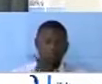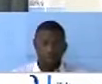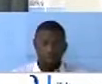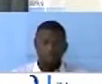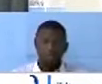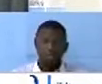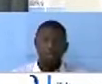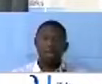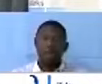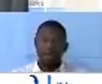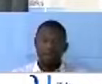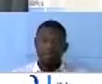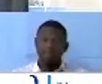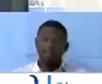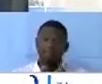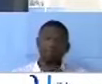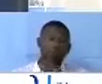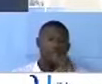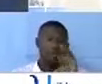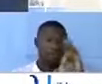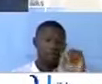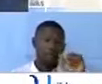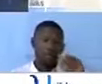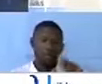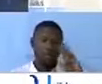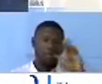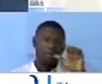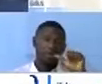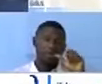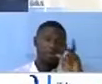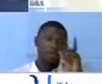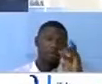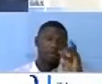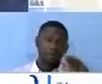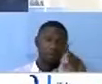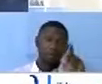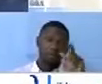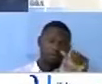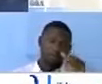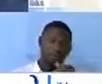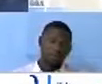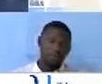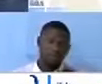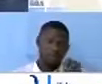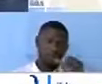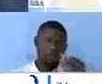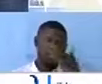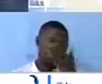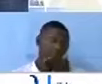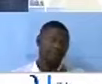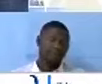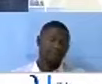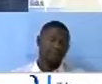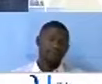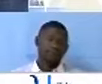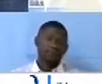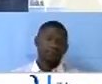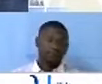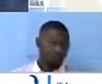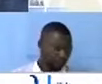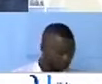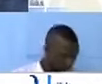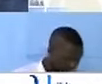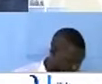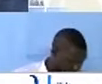not. That is a fact. Why, Mr. Barry, you fekene nit dugal nañ la ci bëre bo xamné ya nga éga ka wacce ci bëre bo xamné do mëna